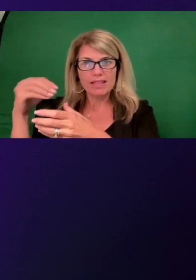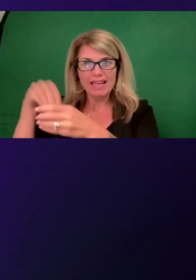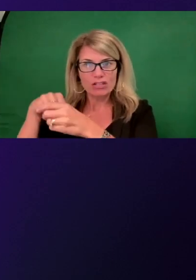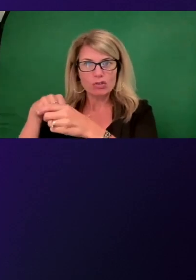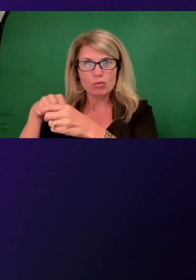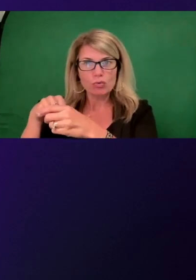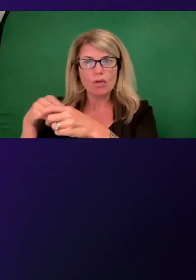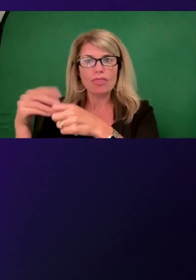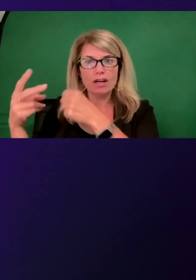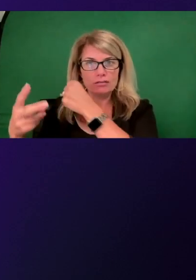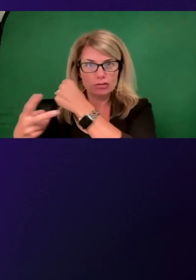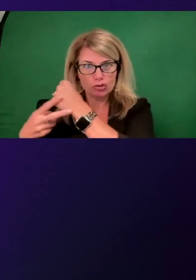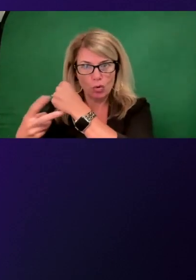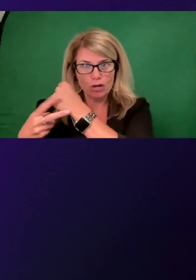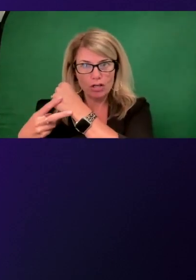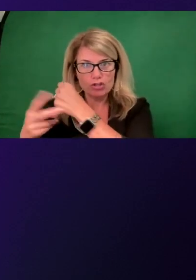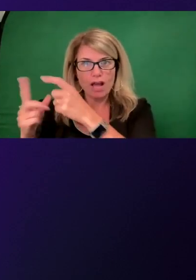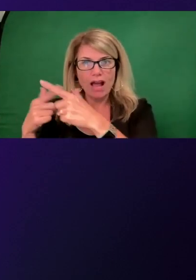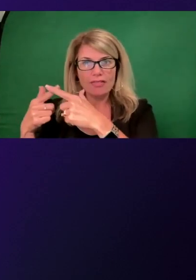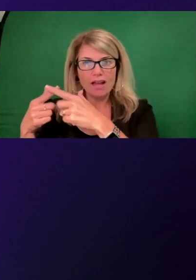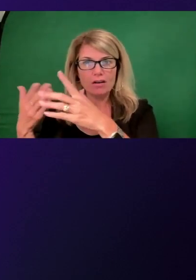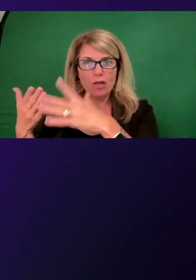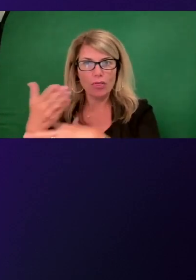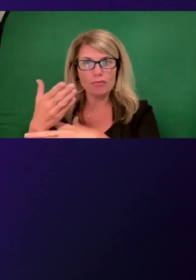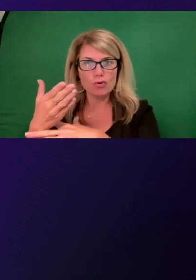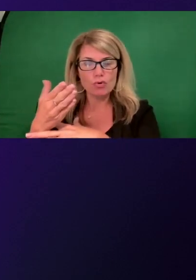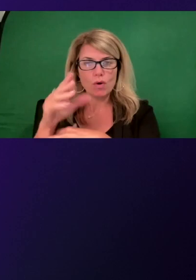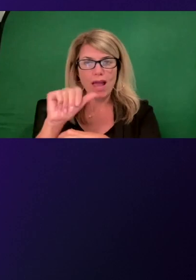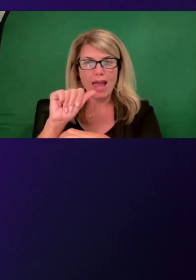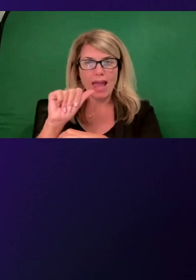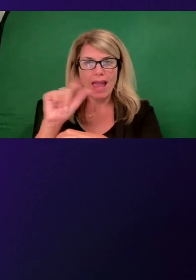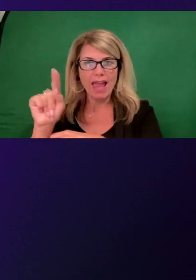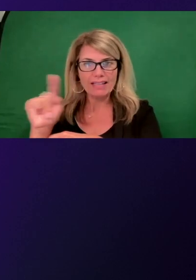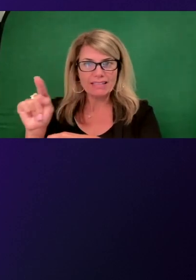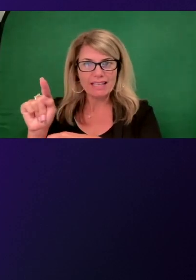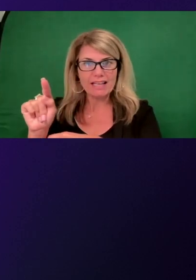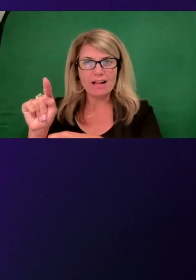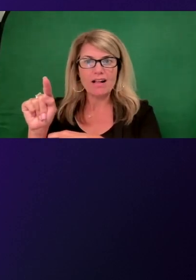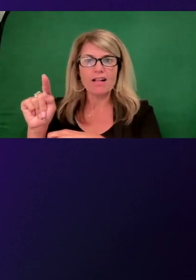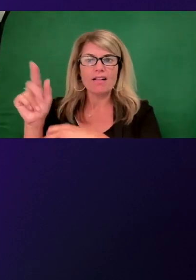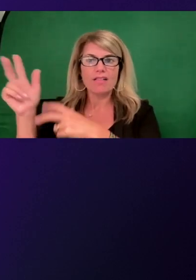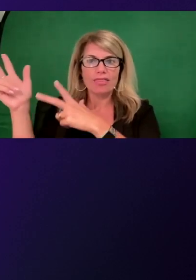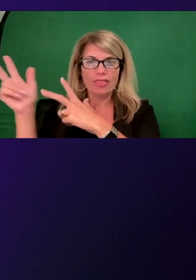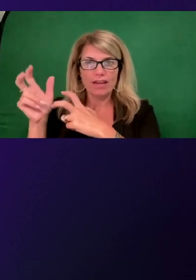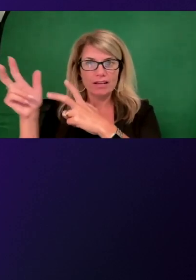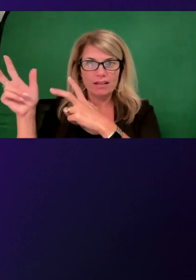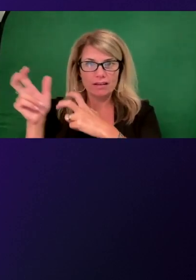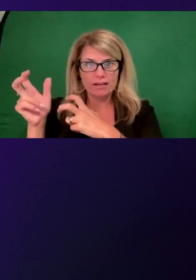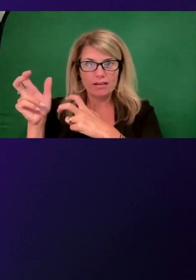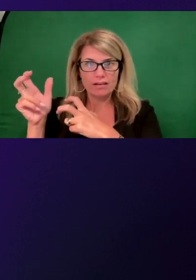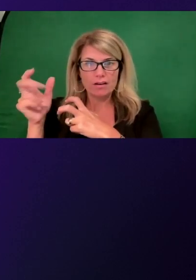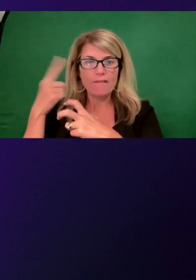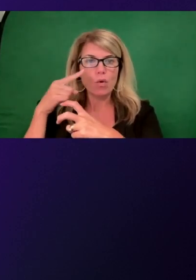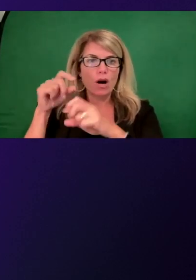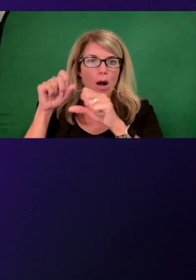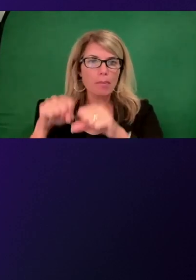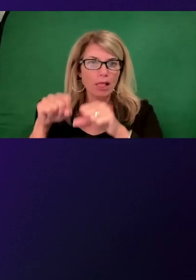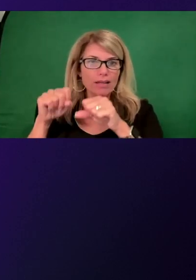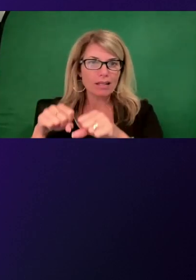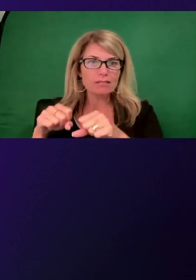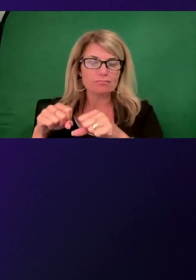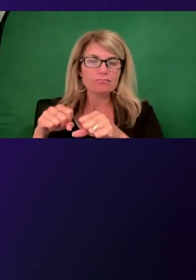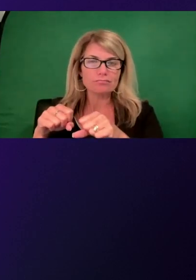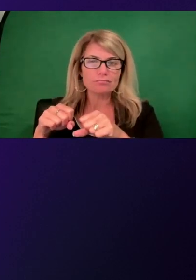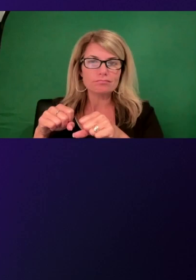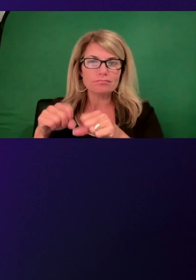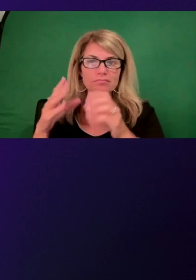storage and across AZs, so that they can recover from failures and for durability purposes also. In